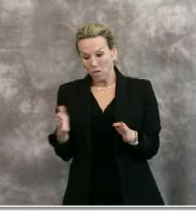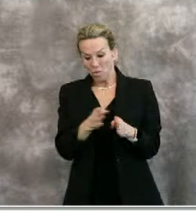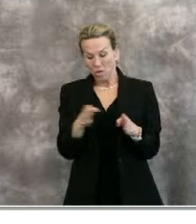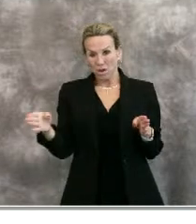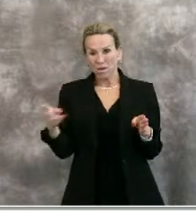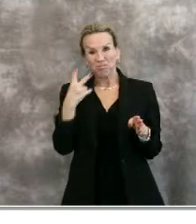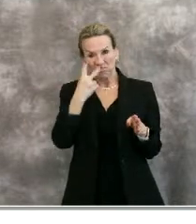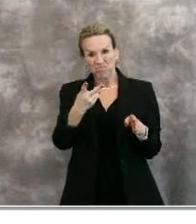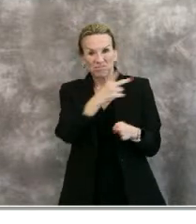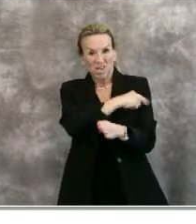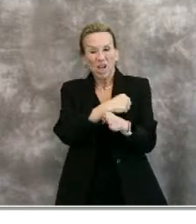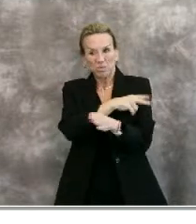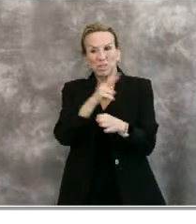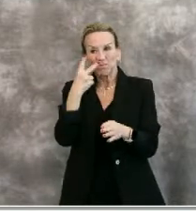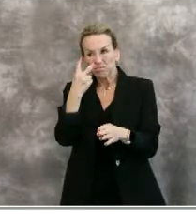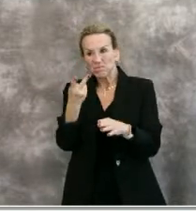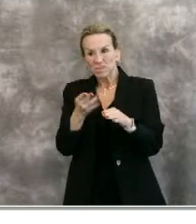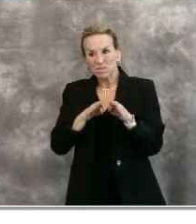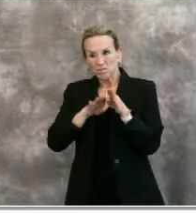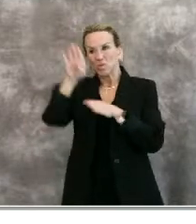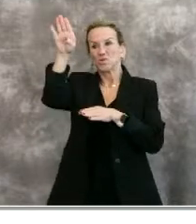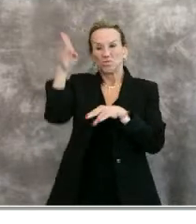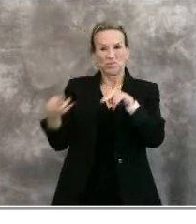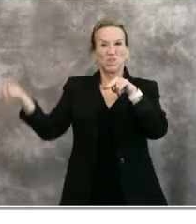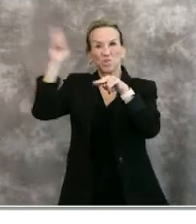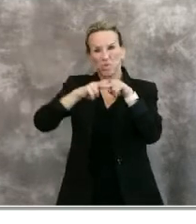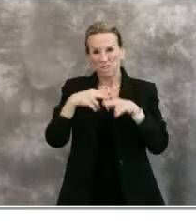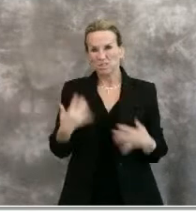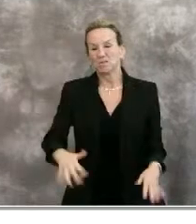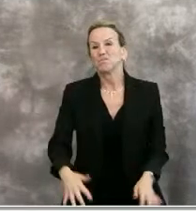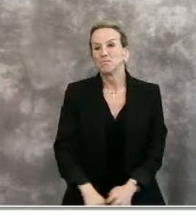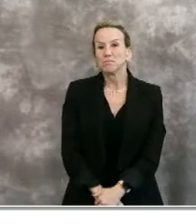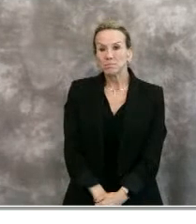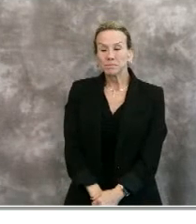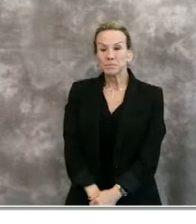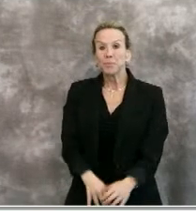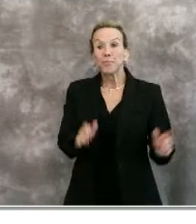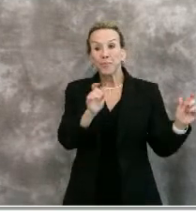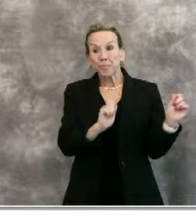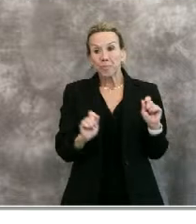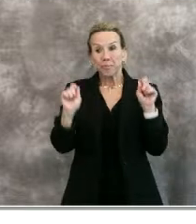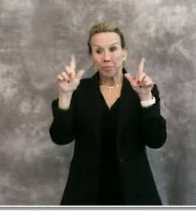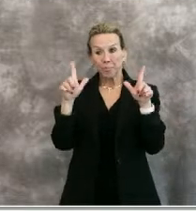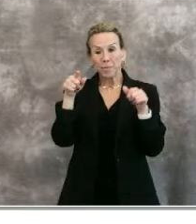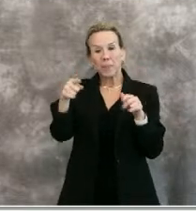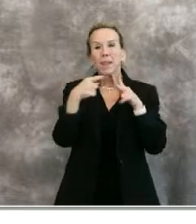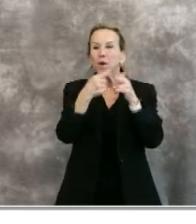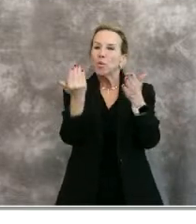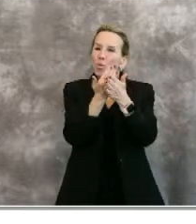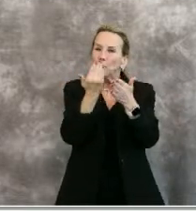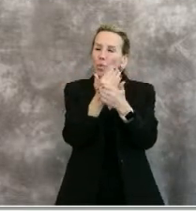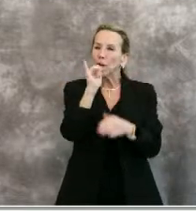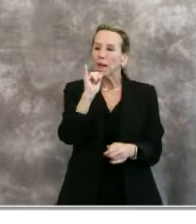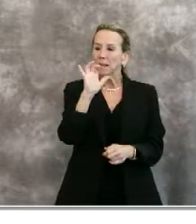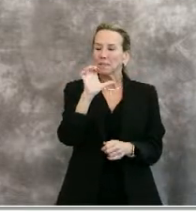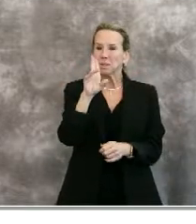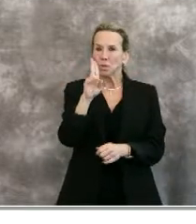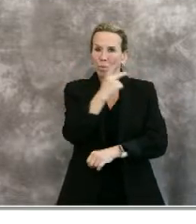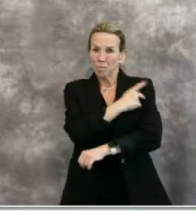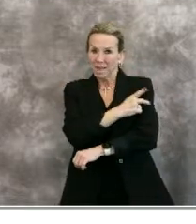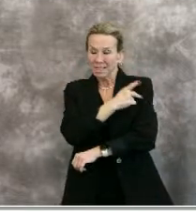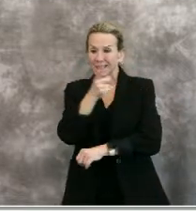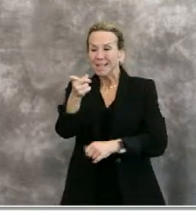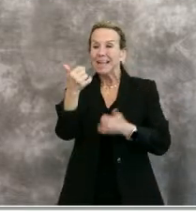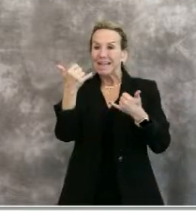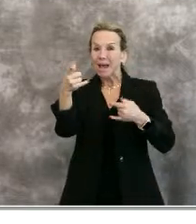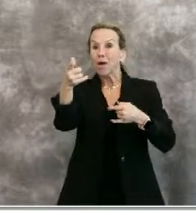how hospitalizations are increasing. And in the next slide, this shows new ICU patients, which is a